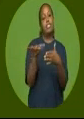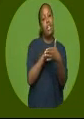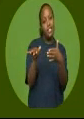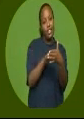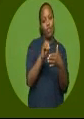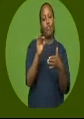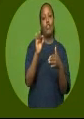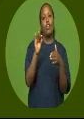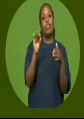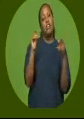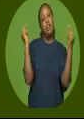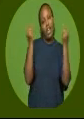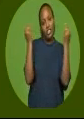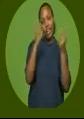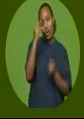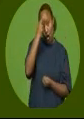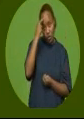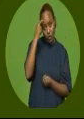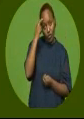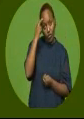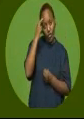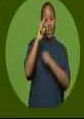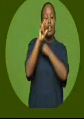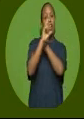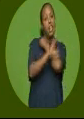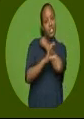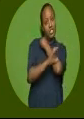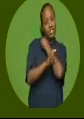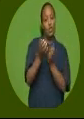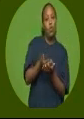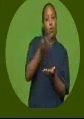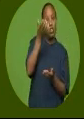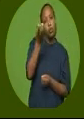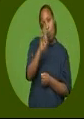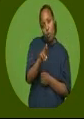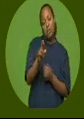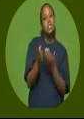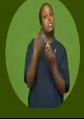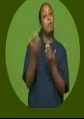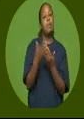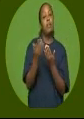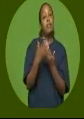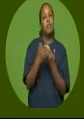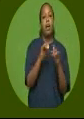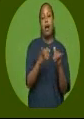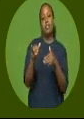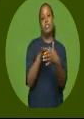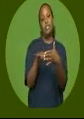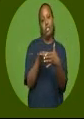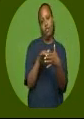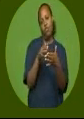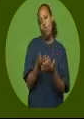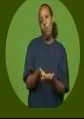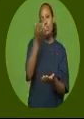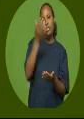the study of the nature and causes of nations' wealth, or simply as the